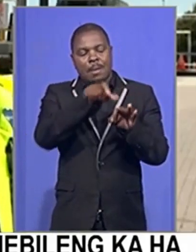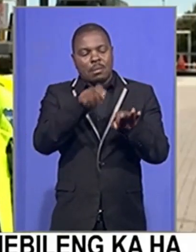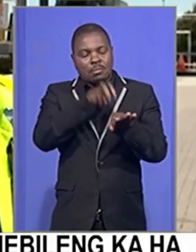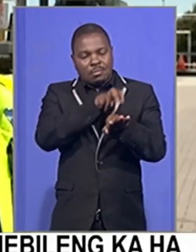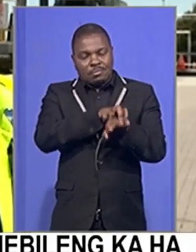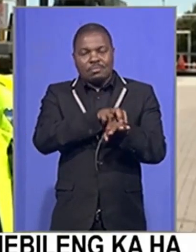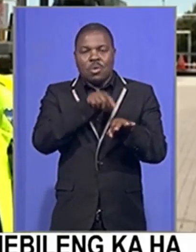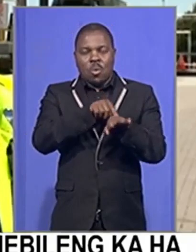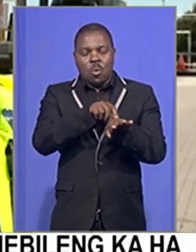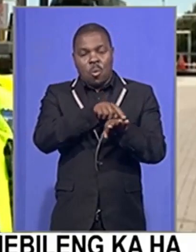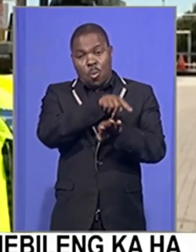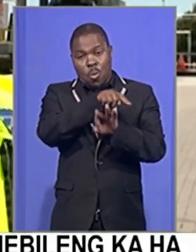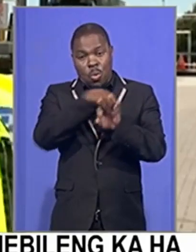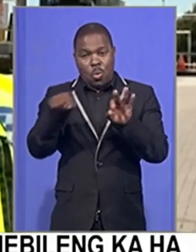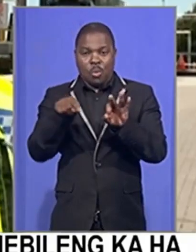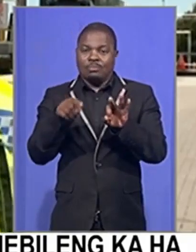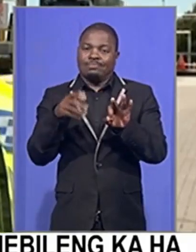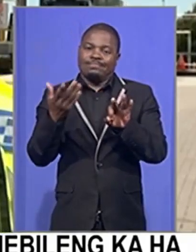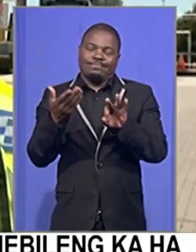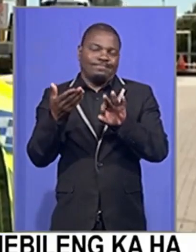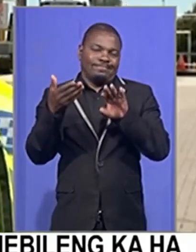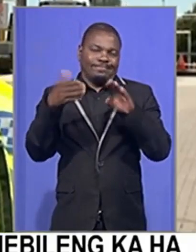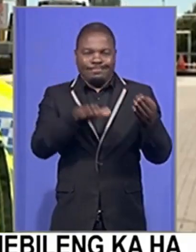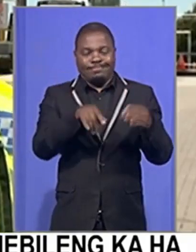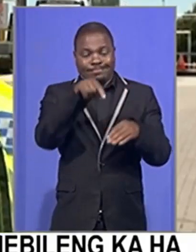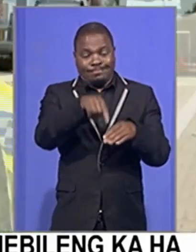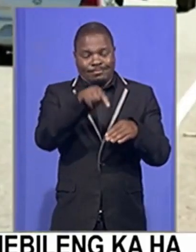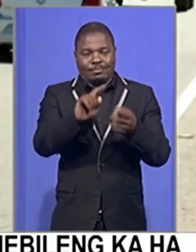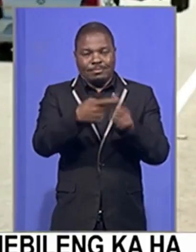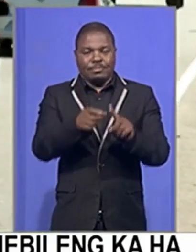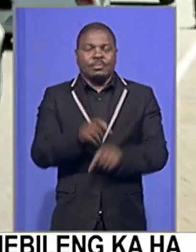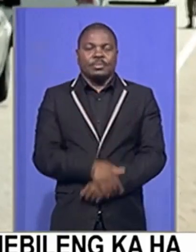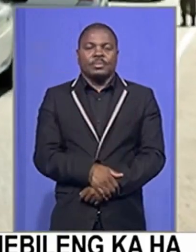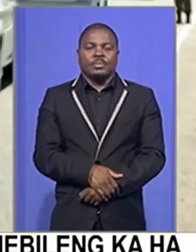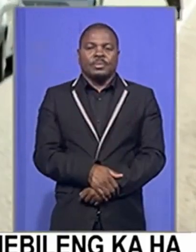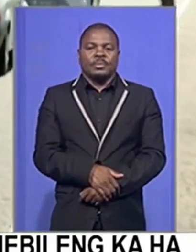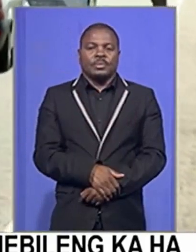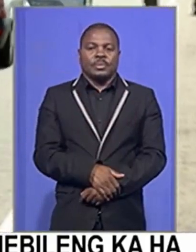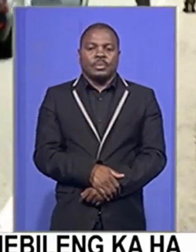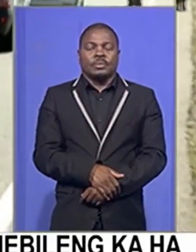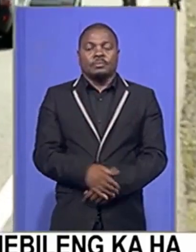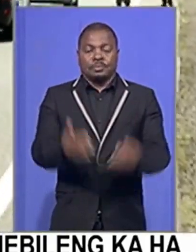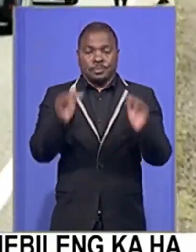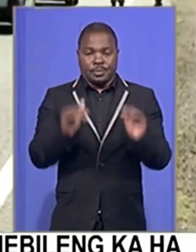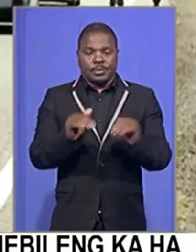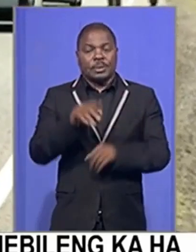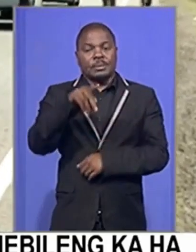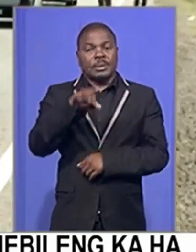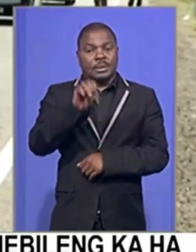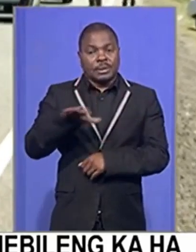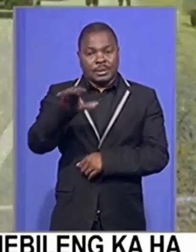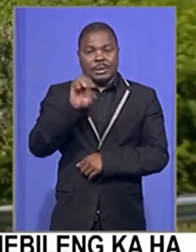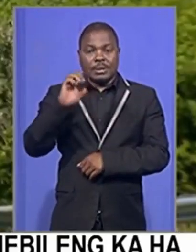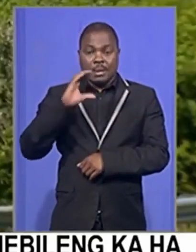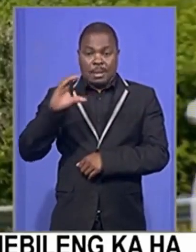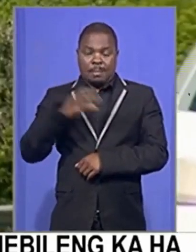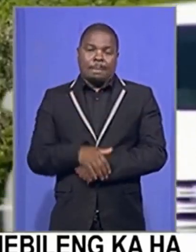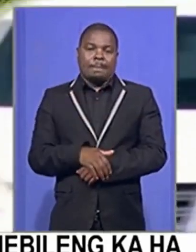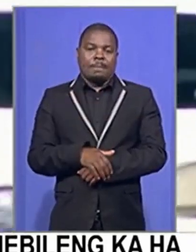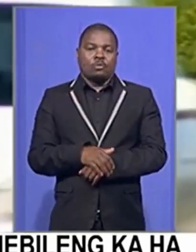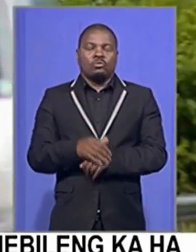They all perished at the scene of the crash. Ati o sa le jwalo Gqeberha Eastern Cape